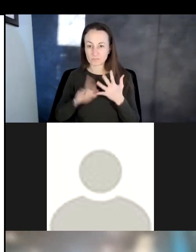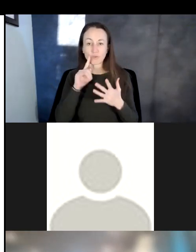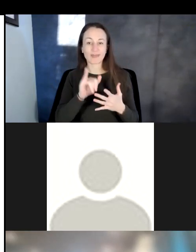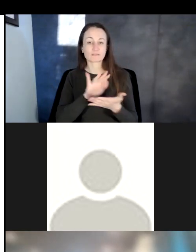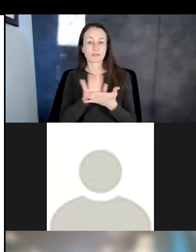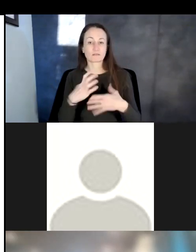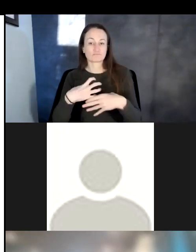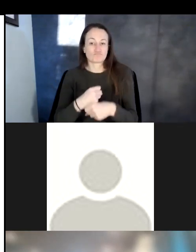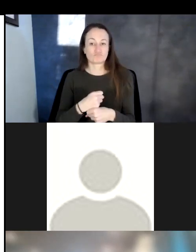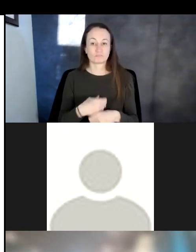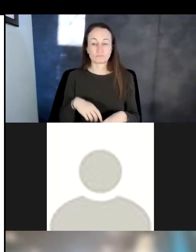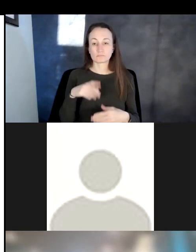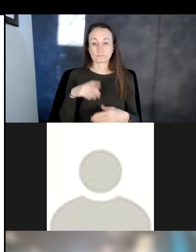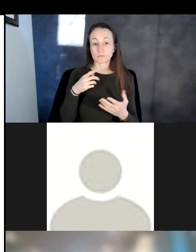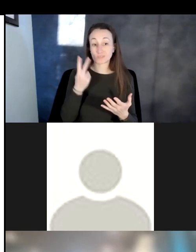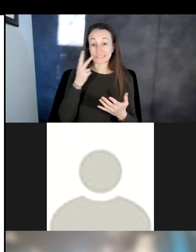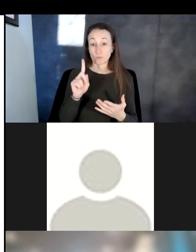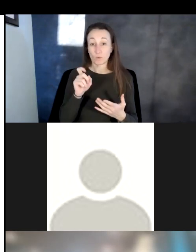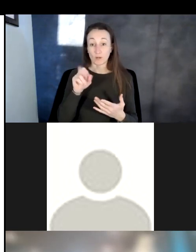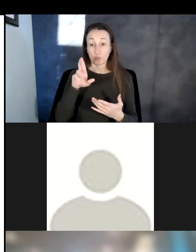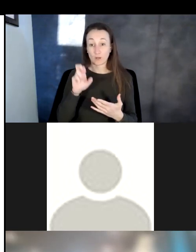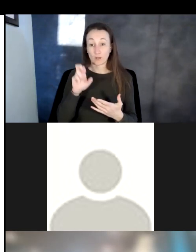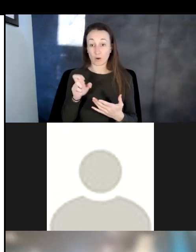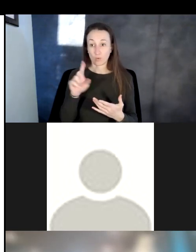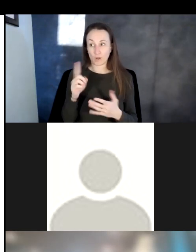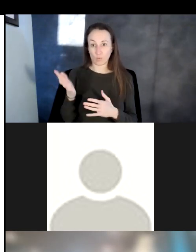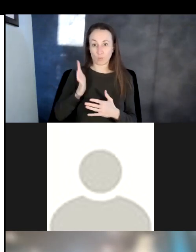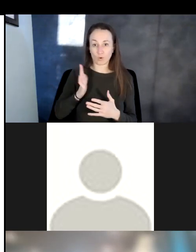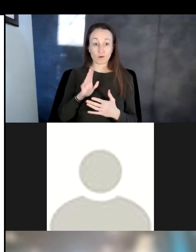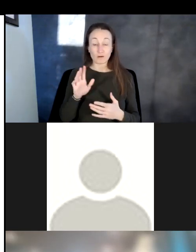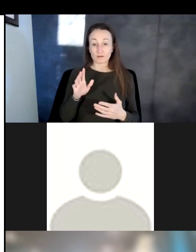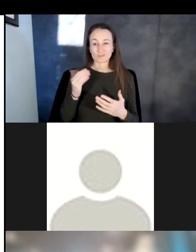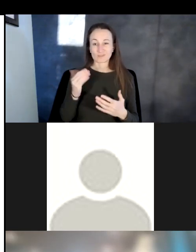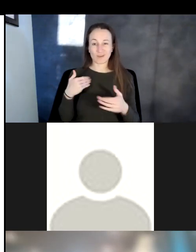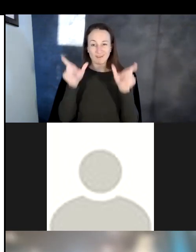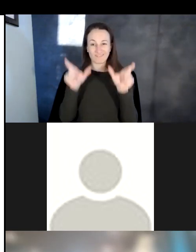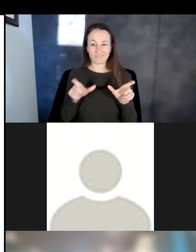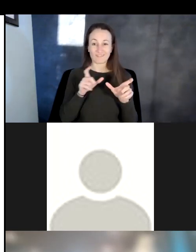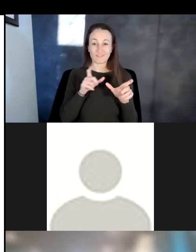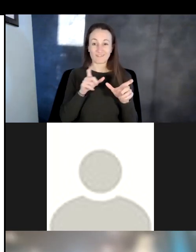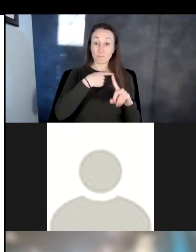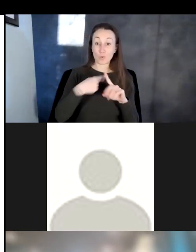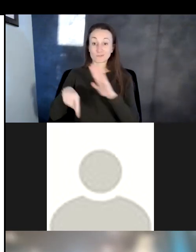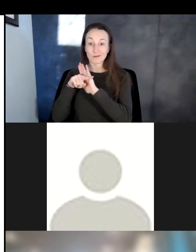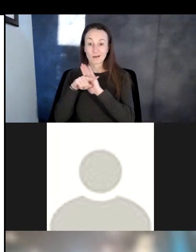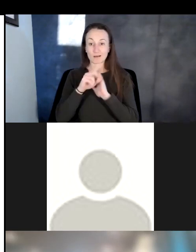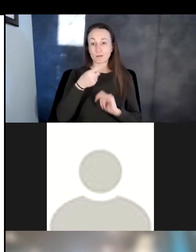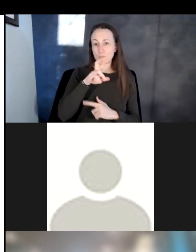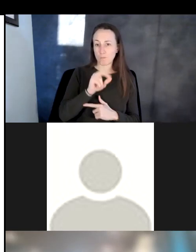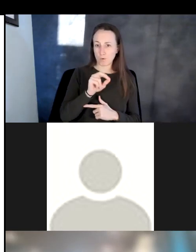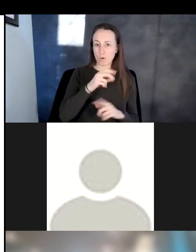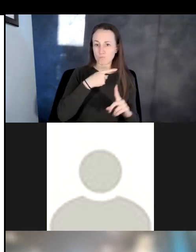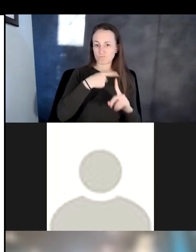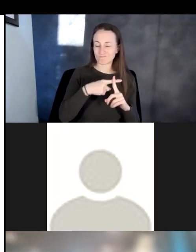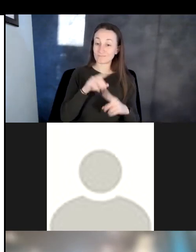were and where we are with evSeq. So where we were, we had this kind of pros and cons table, right? The pros are obviously data for